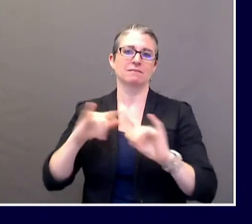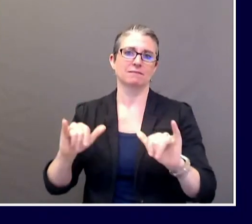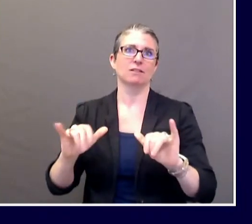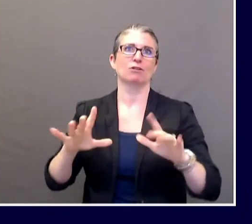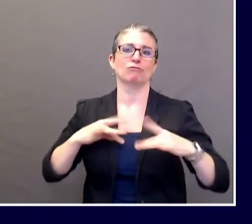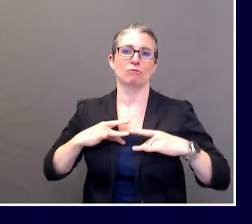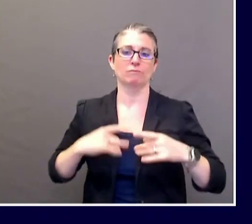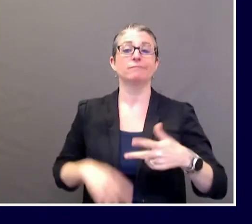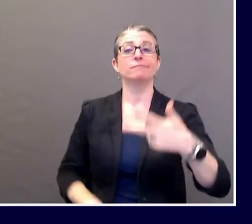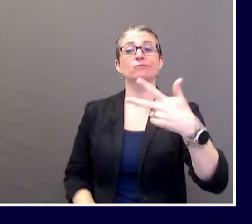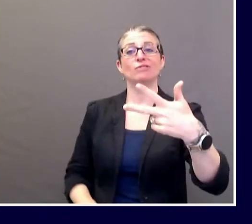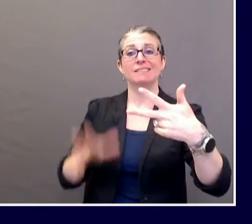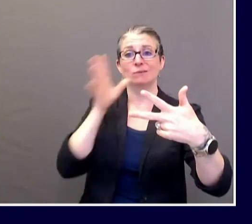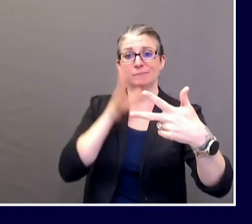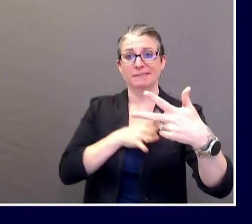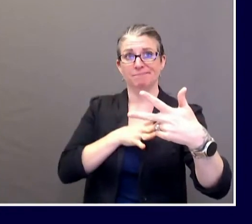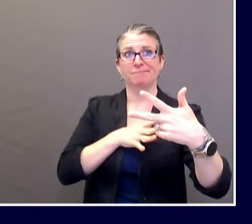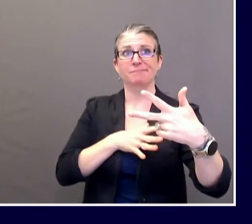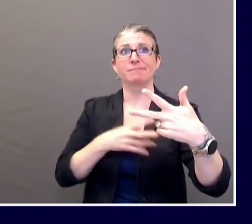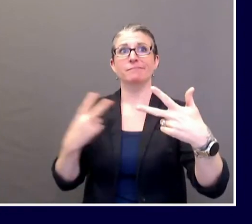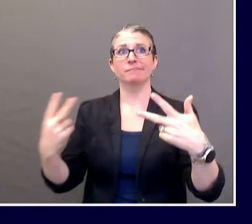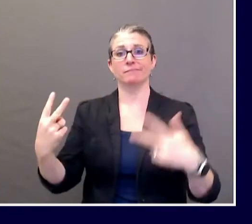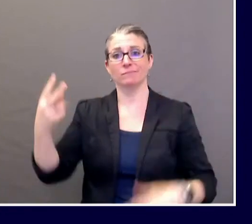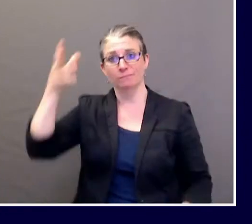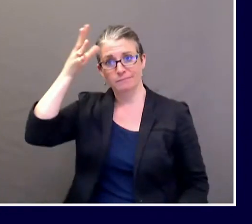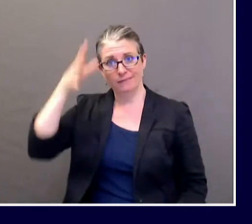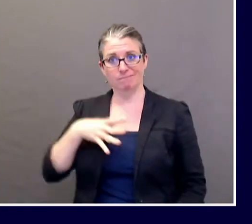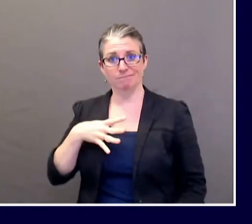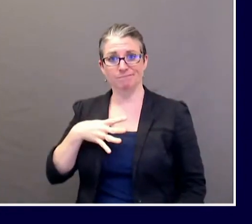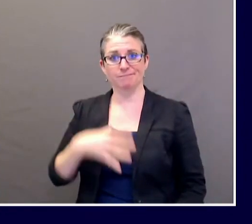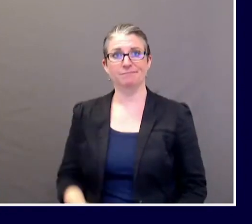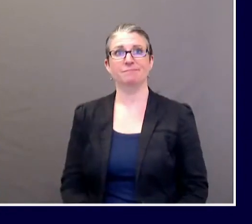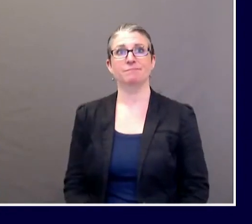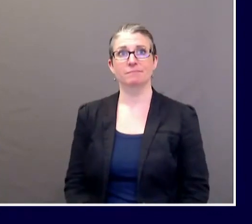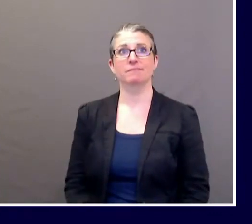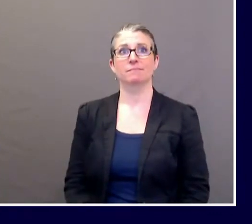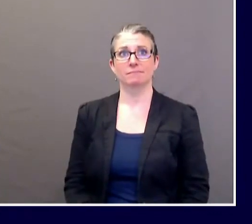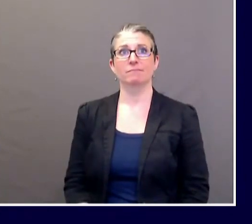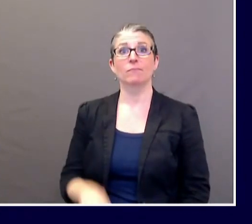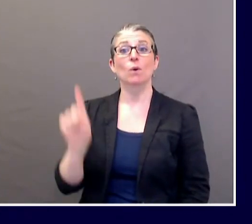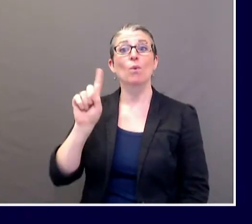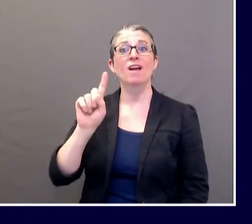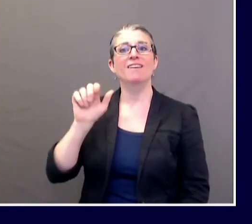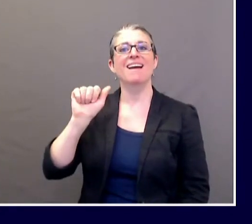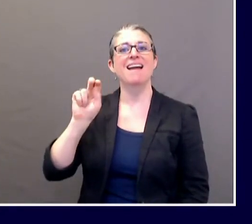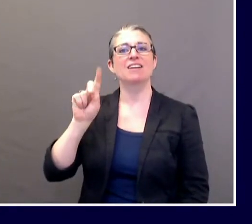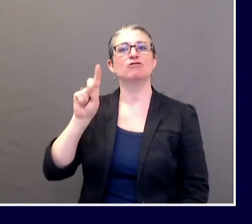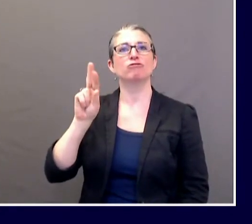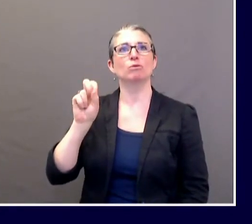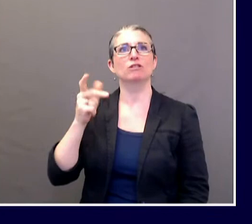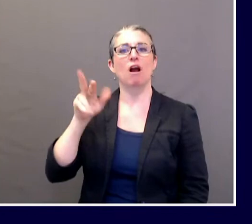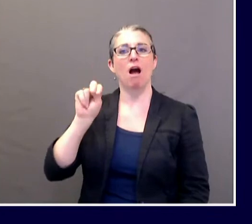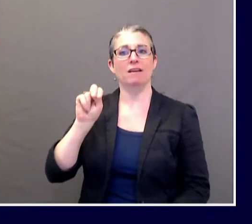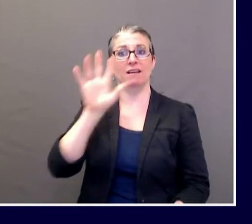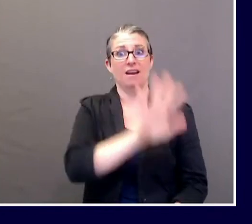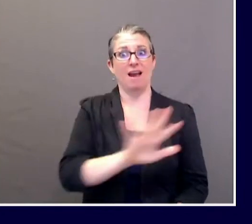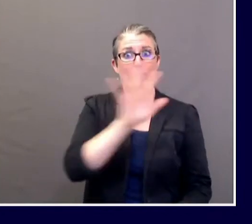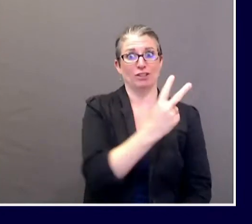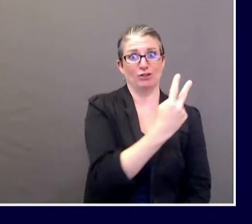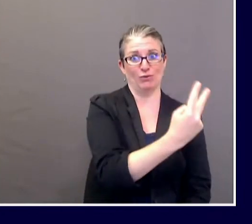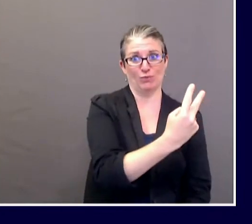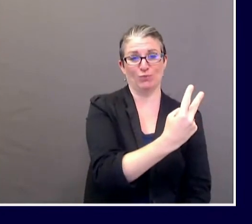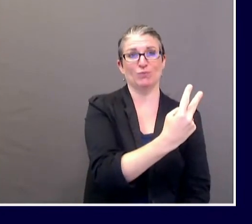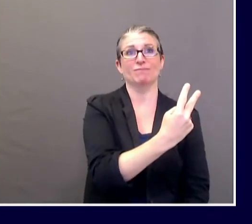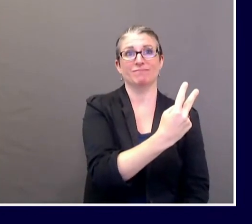men. 2 were residents of Androscoggin County, and 1 each was a resident of Cumberland, Oxford,